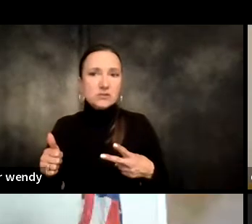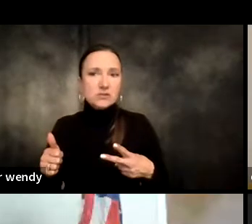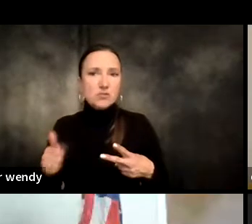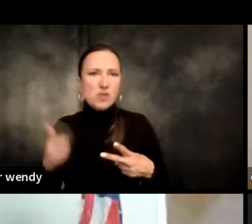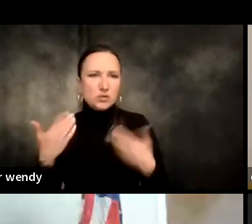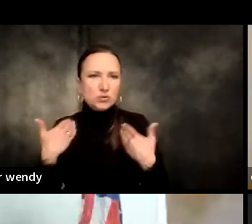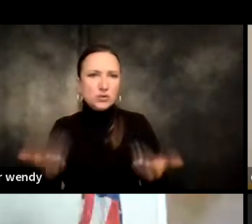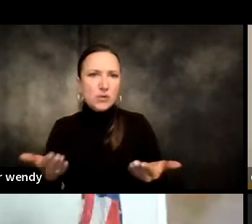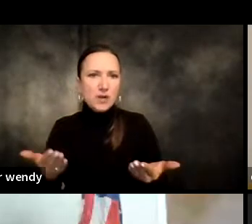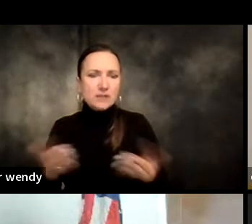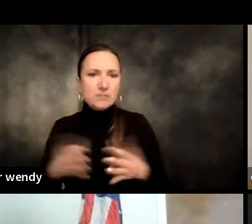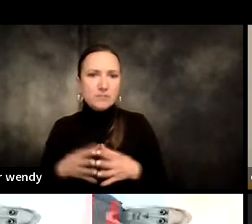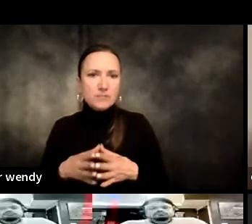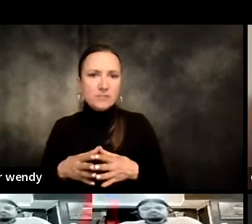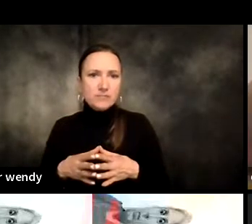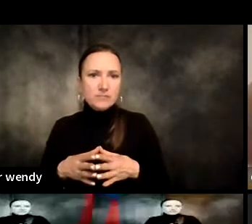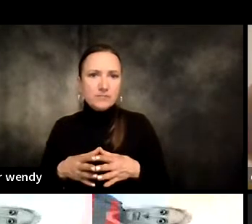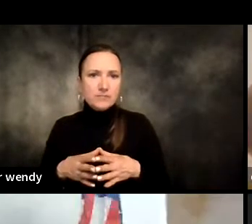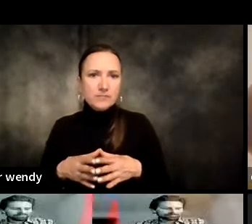start.